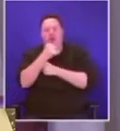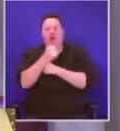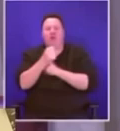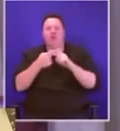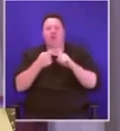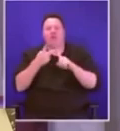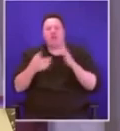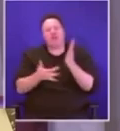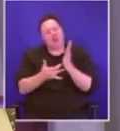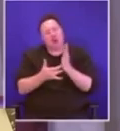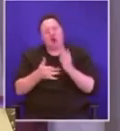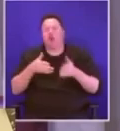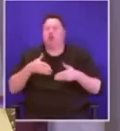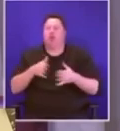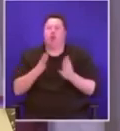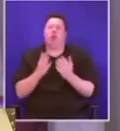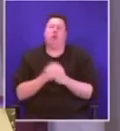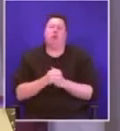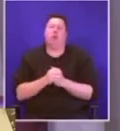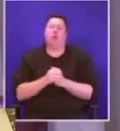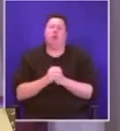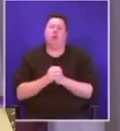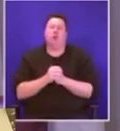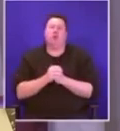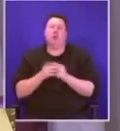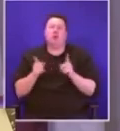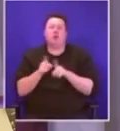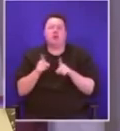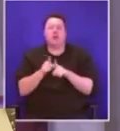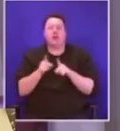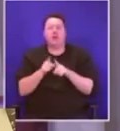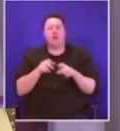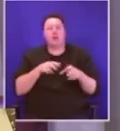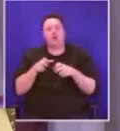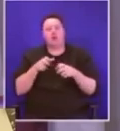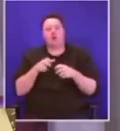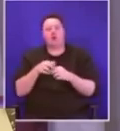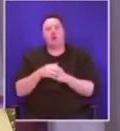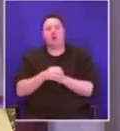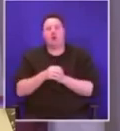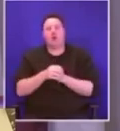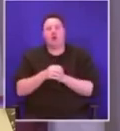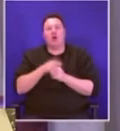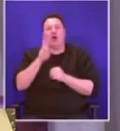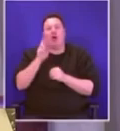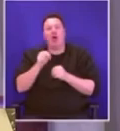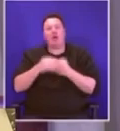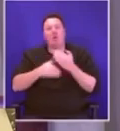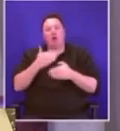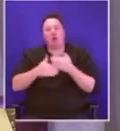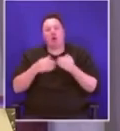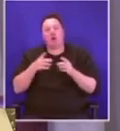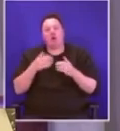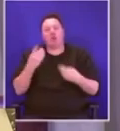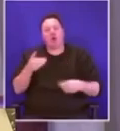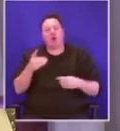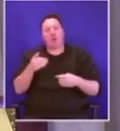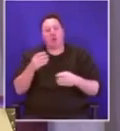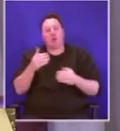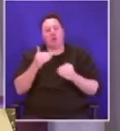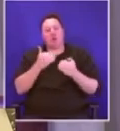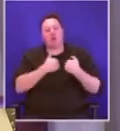technology used. There need to be a control of the unprocessed documents securely so that